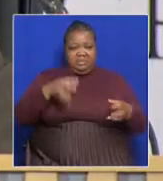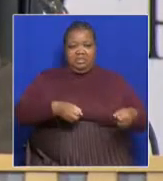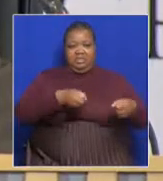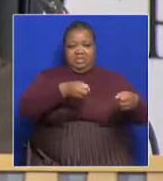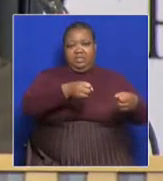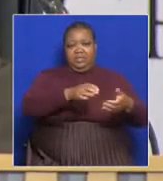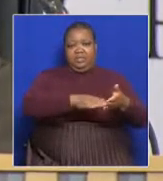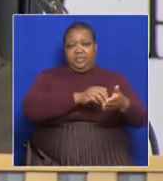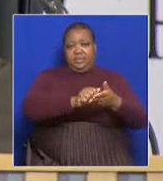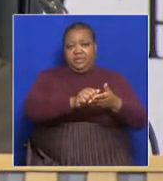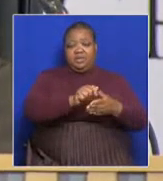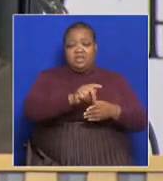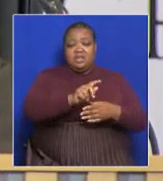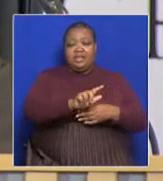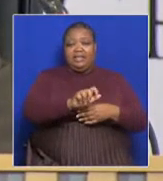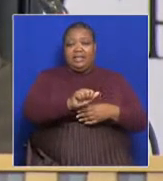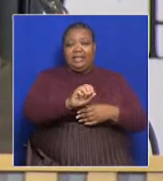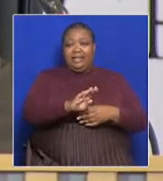destroy it?